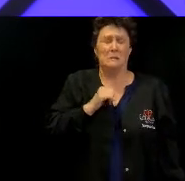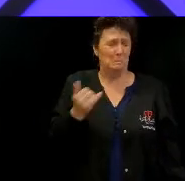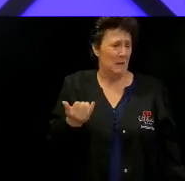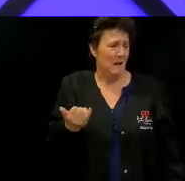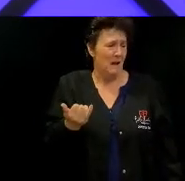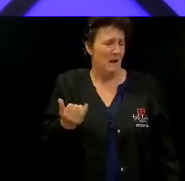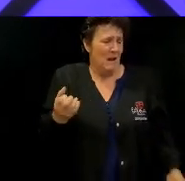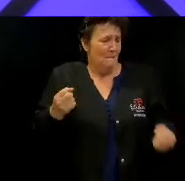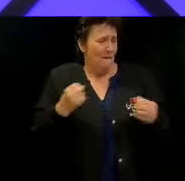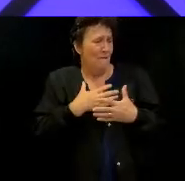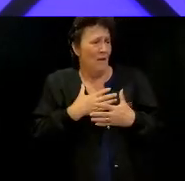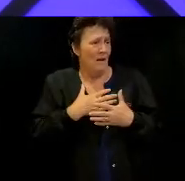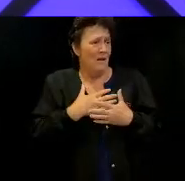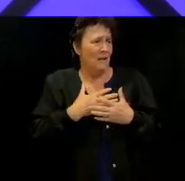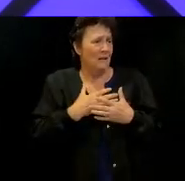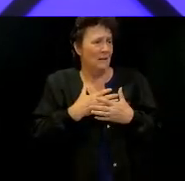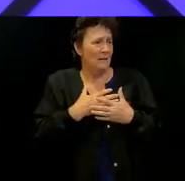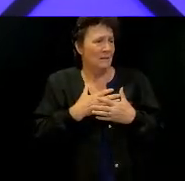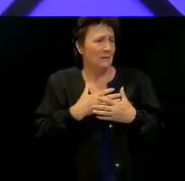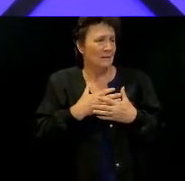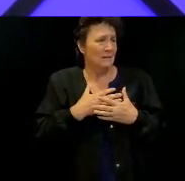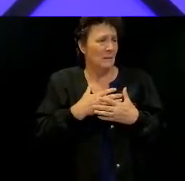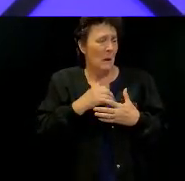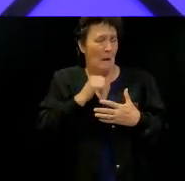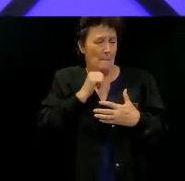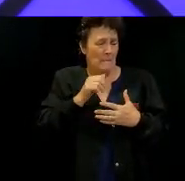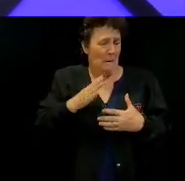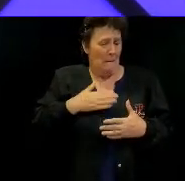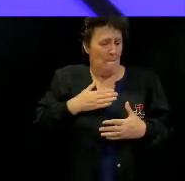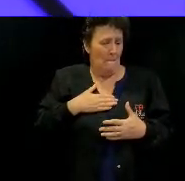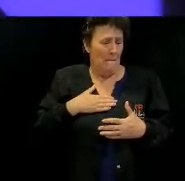I'm afraid. But not my will.